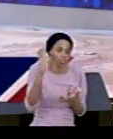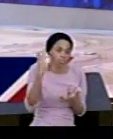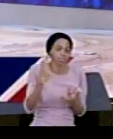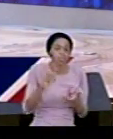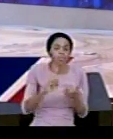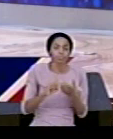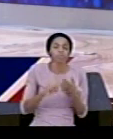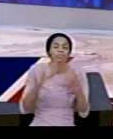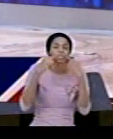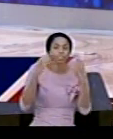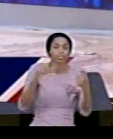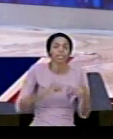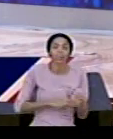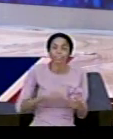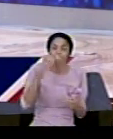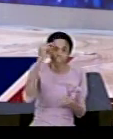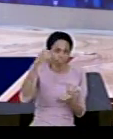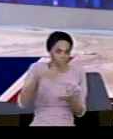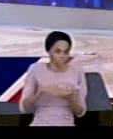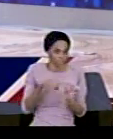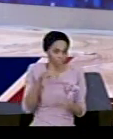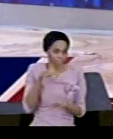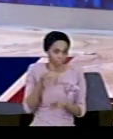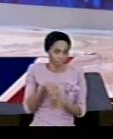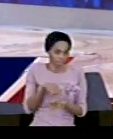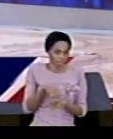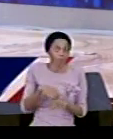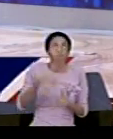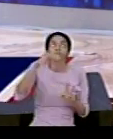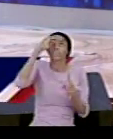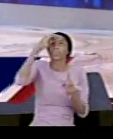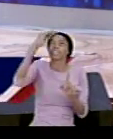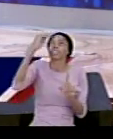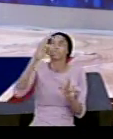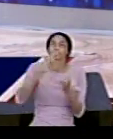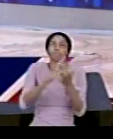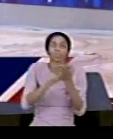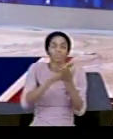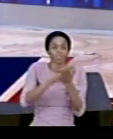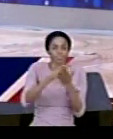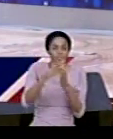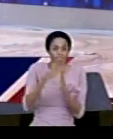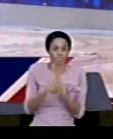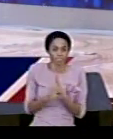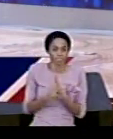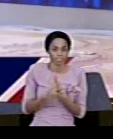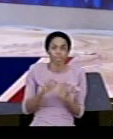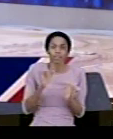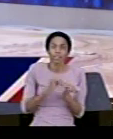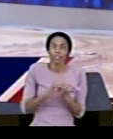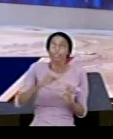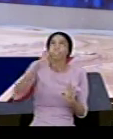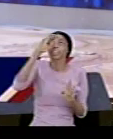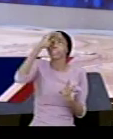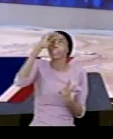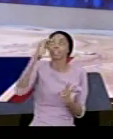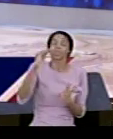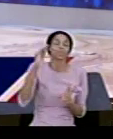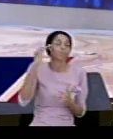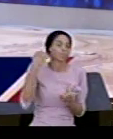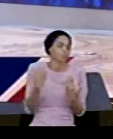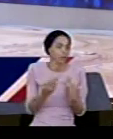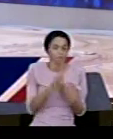say, at this time, his righteousness, that he might be